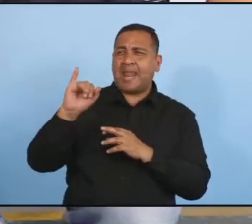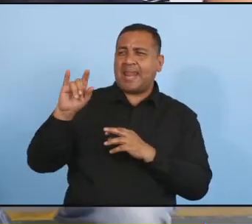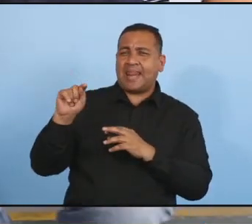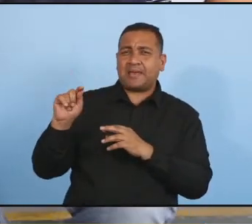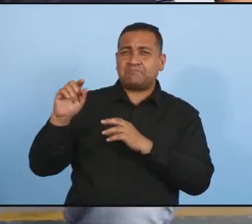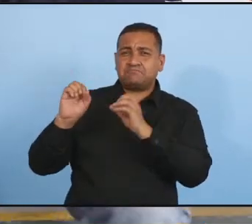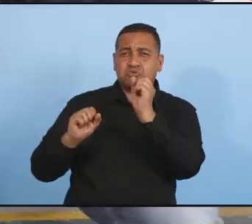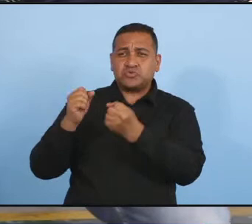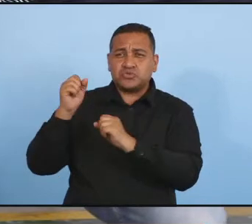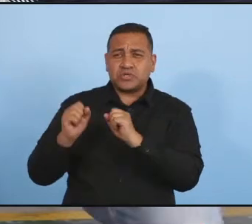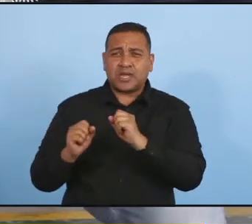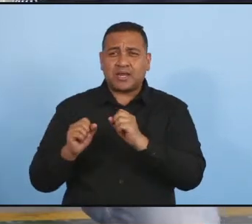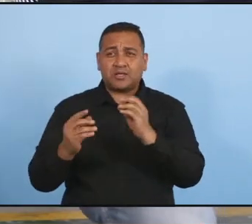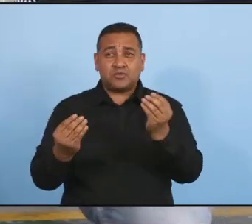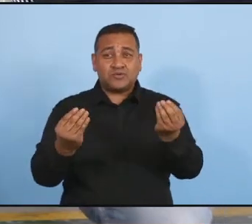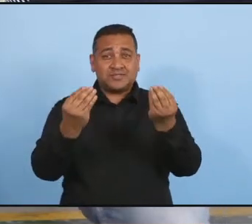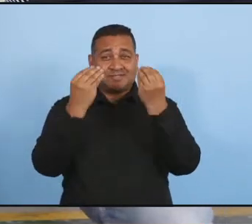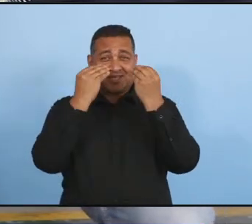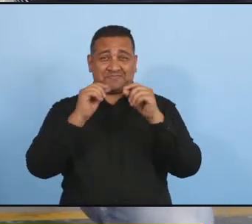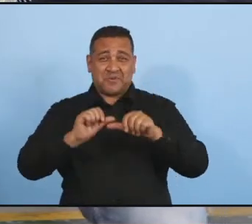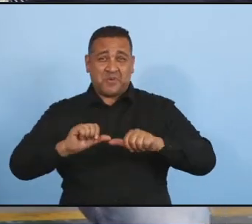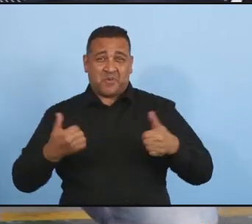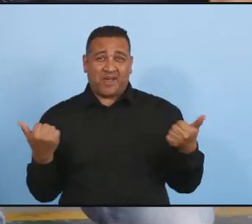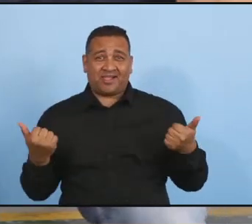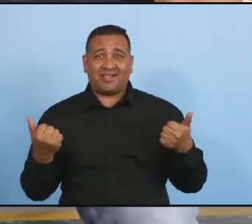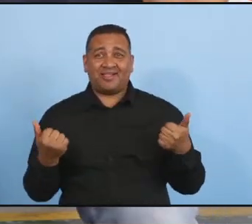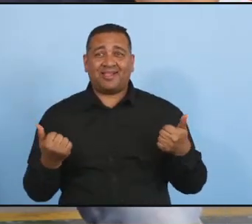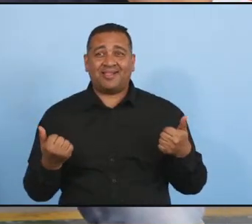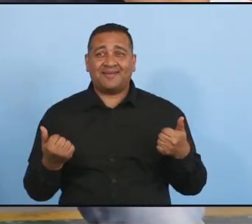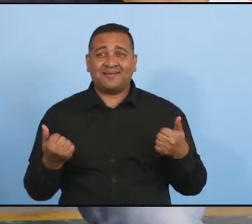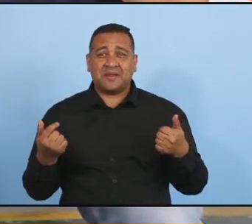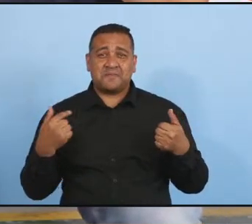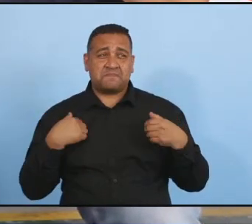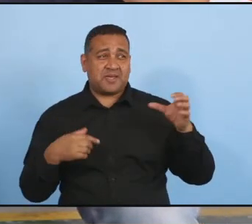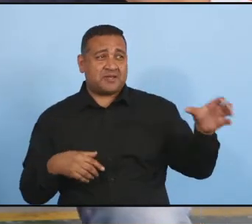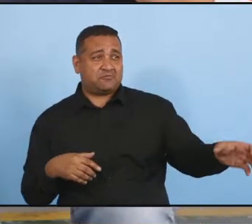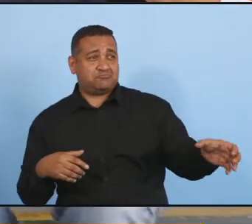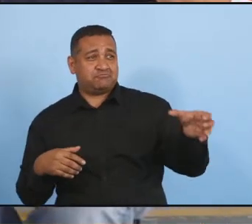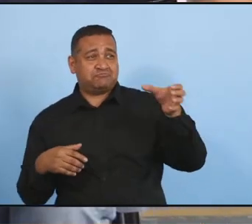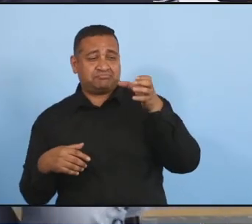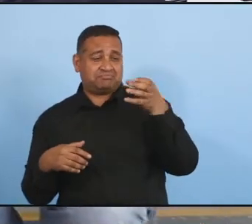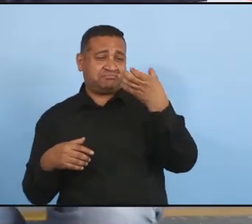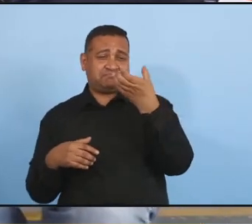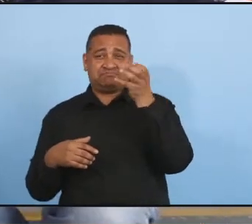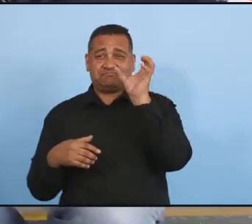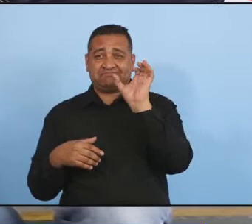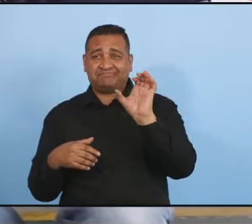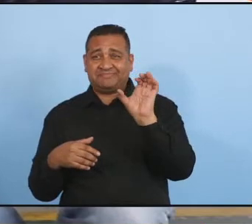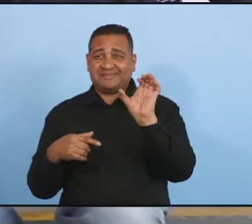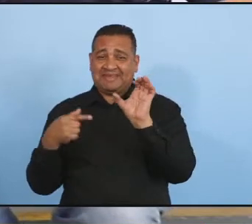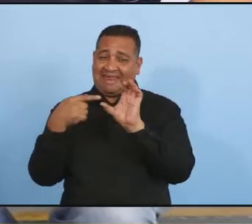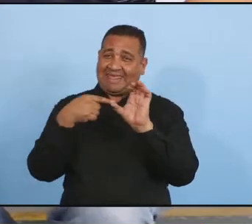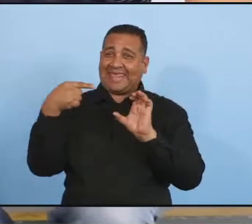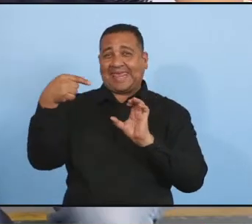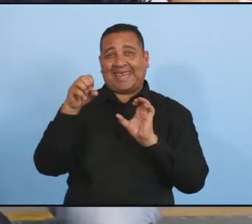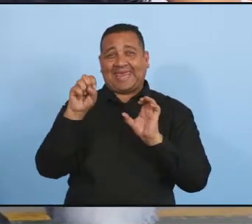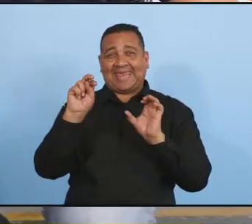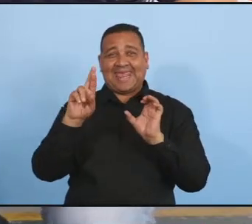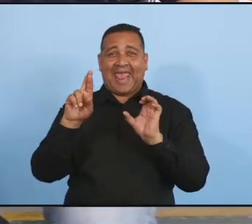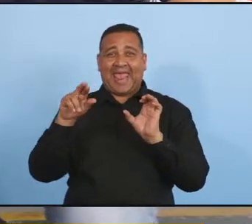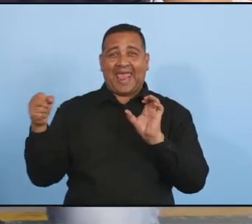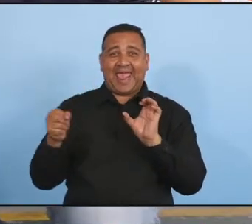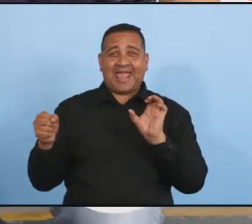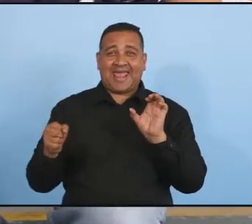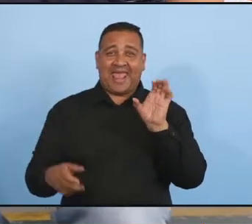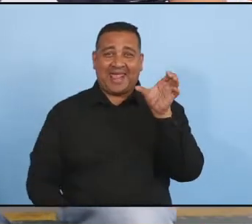I'm well taught. And of course, let me just reach out the gear, baby. There we go. So that, well done. That is there as